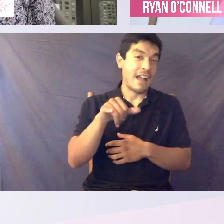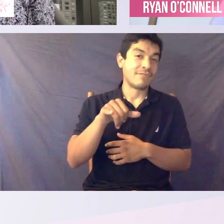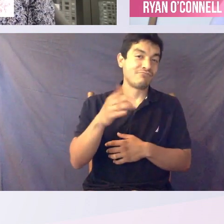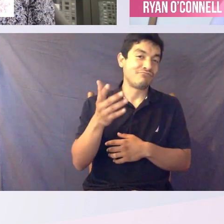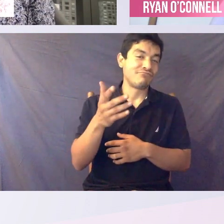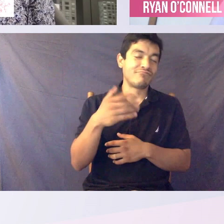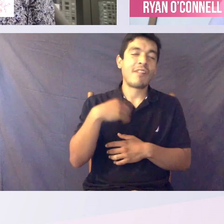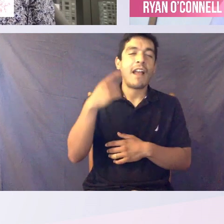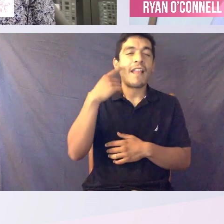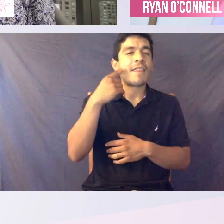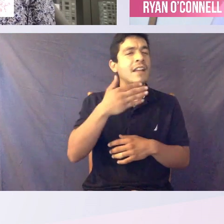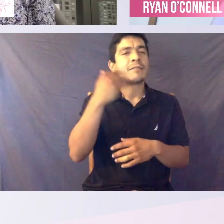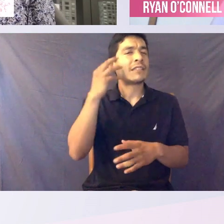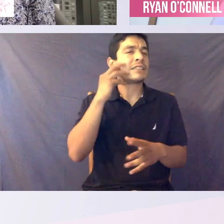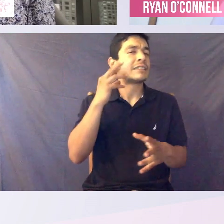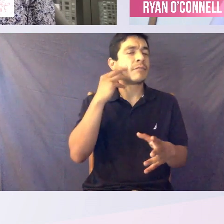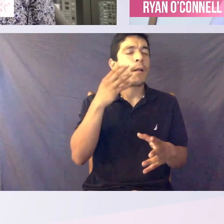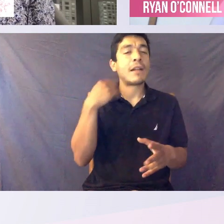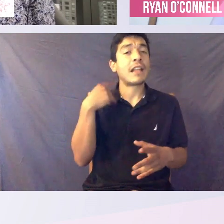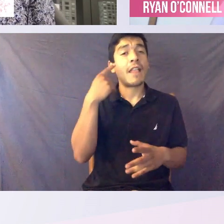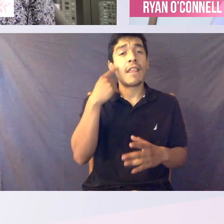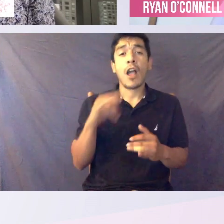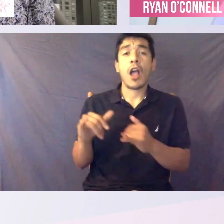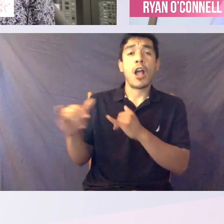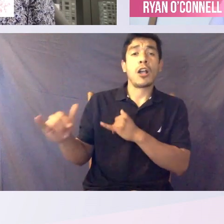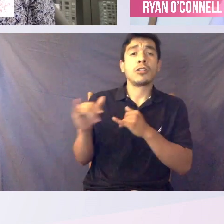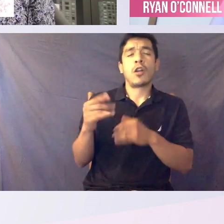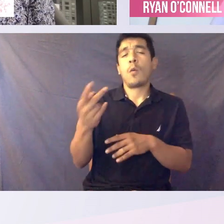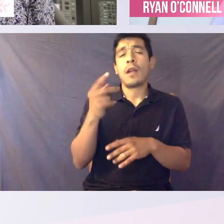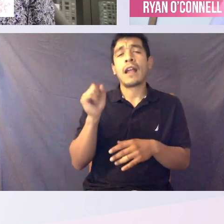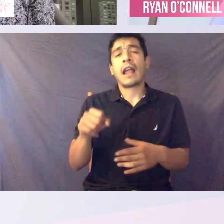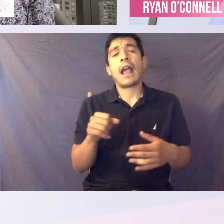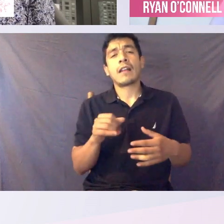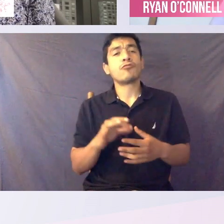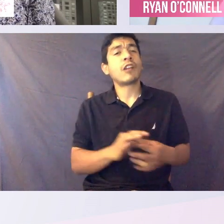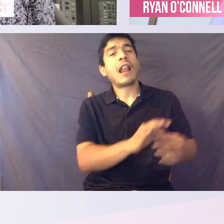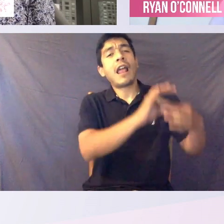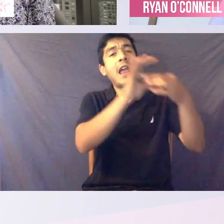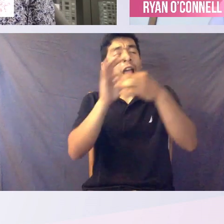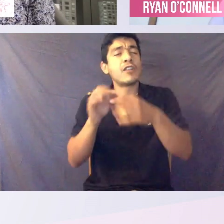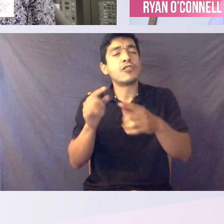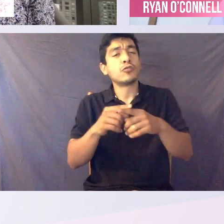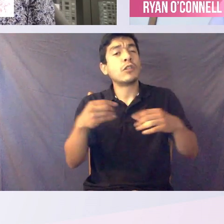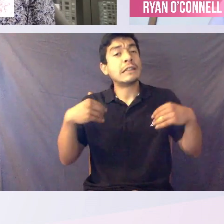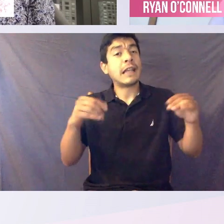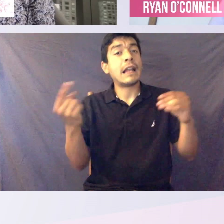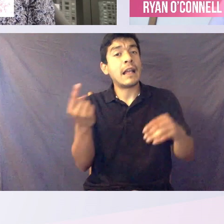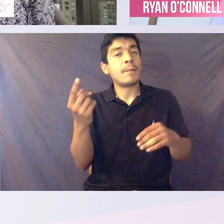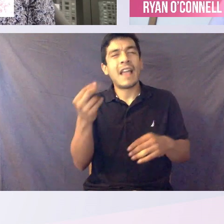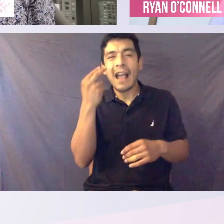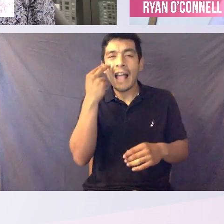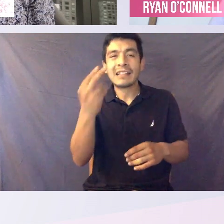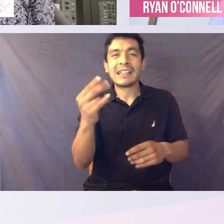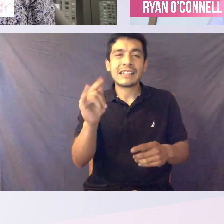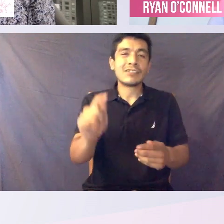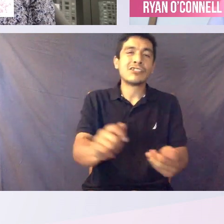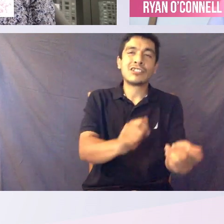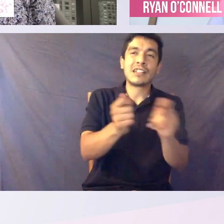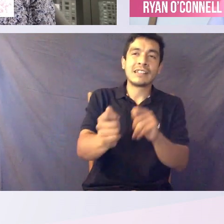best experience, because I think also we can relate to like maybe selling something and then seeing it get watered down or seeing it become something